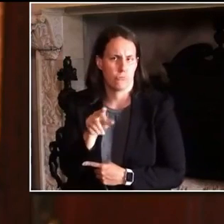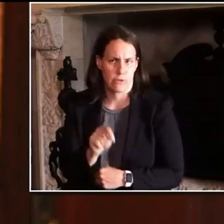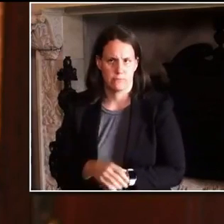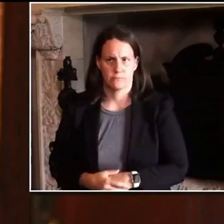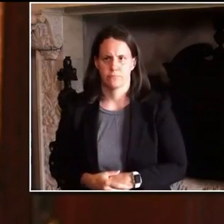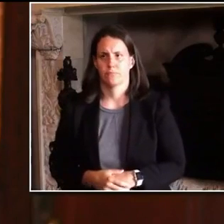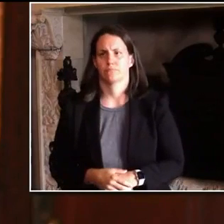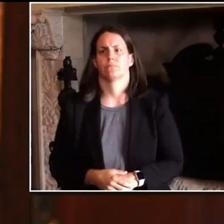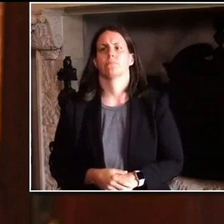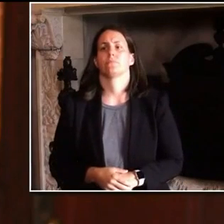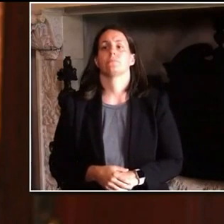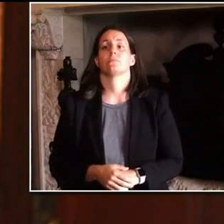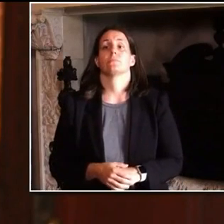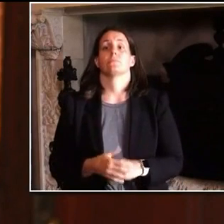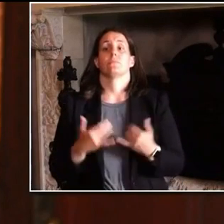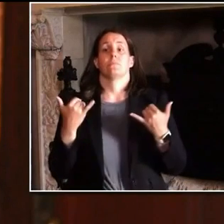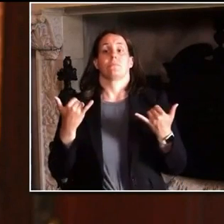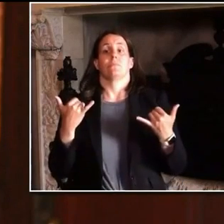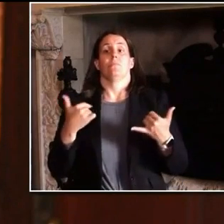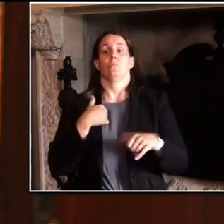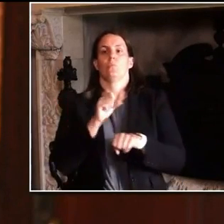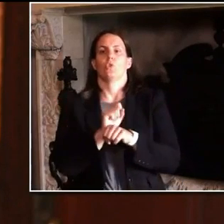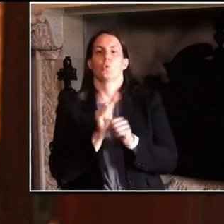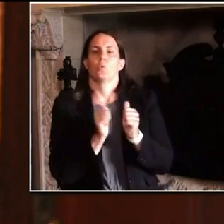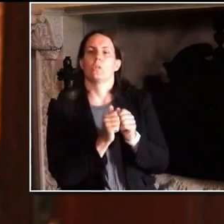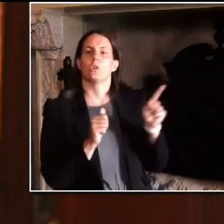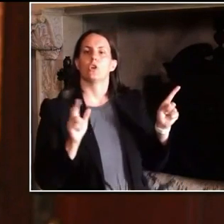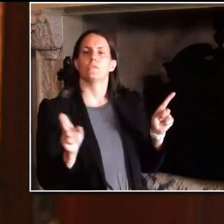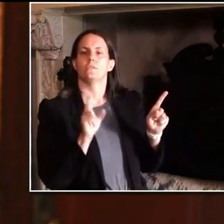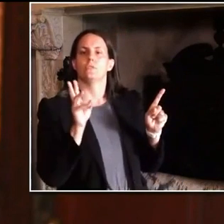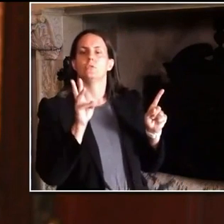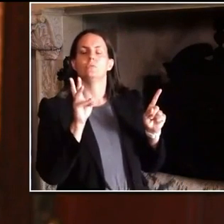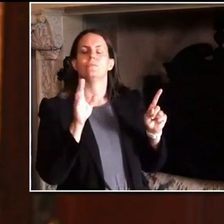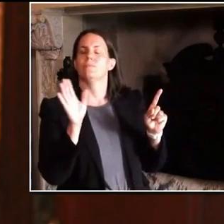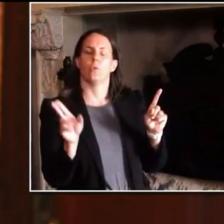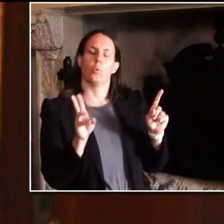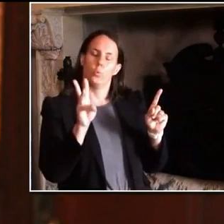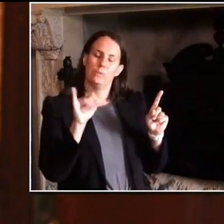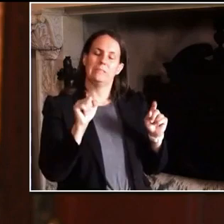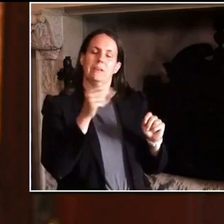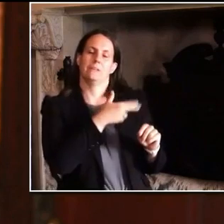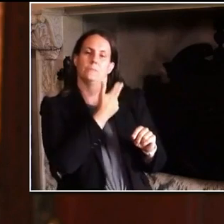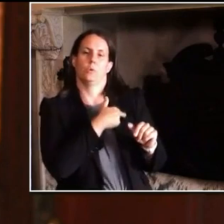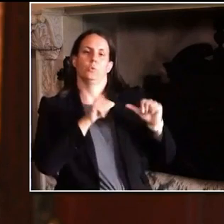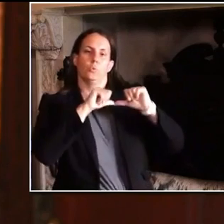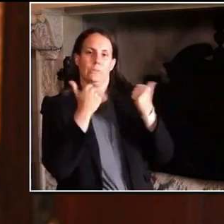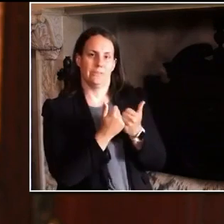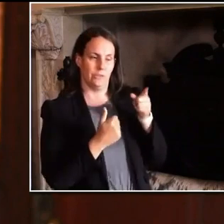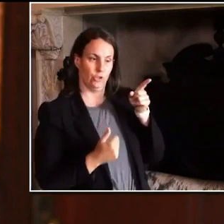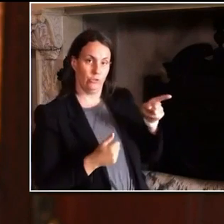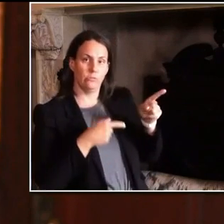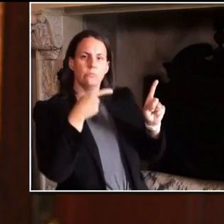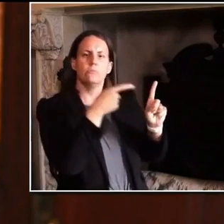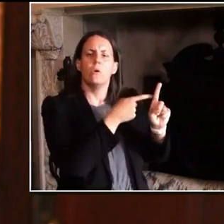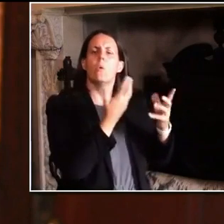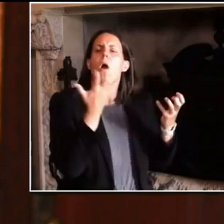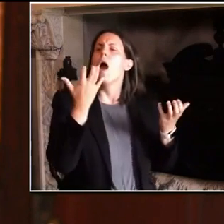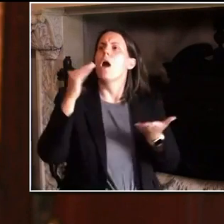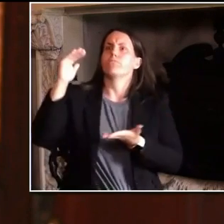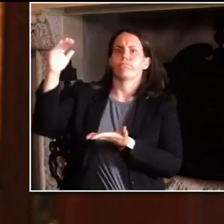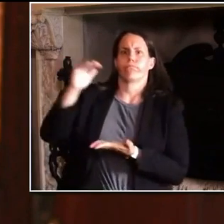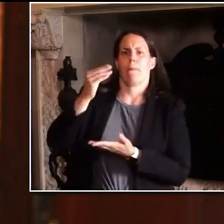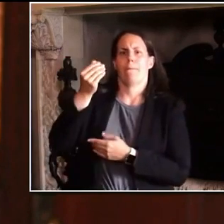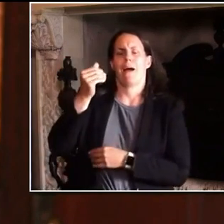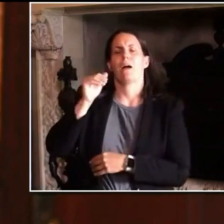Hospital Association, the state will be awarding $40 million in financial assistance to Wisconsin hospitals from the